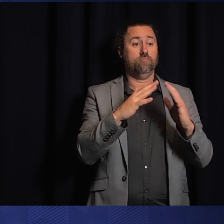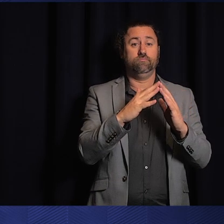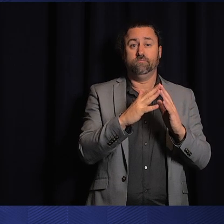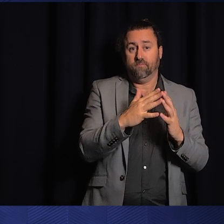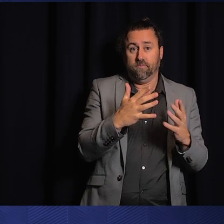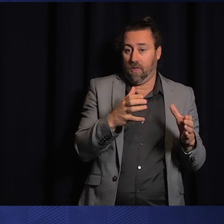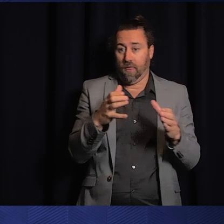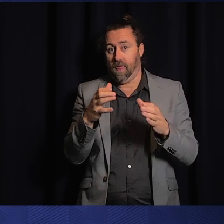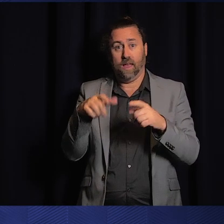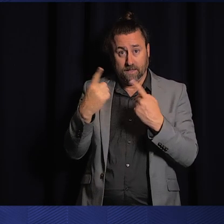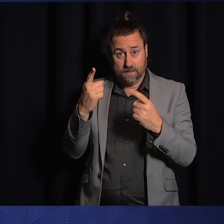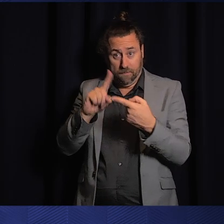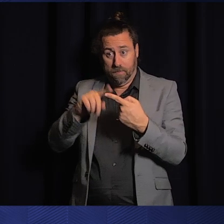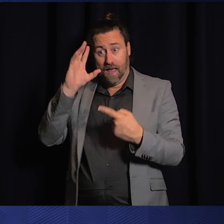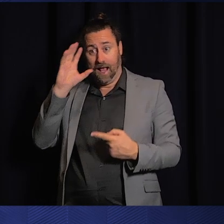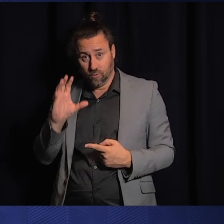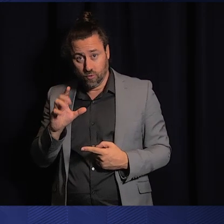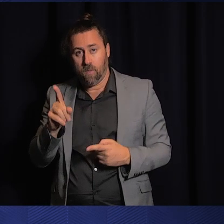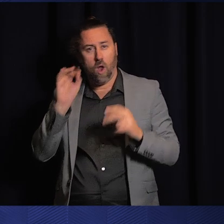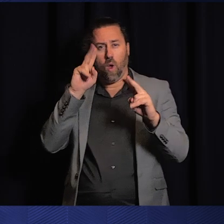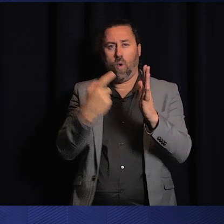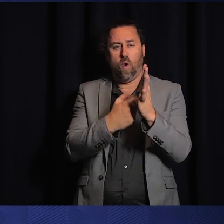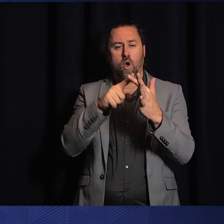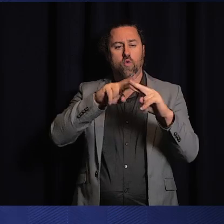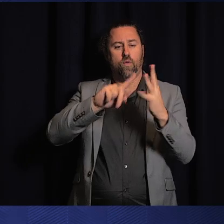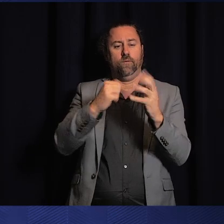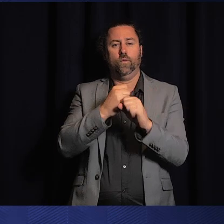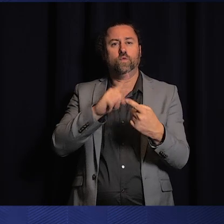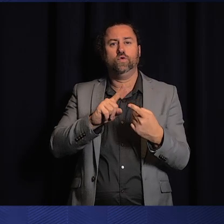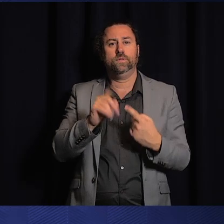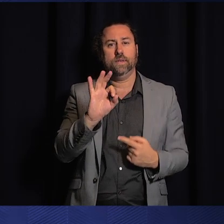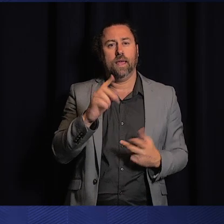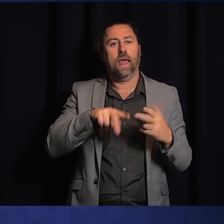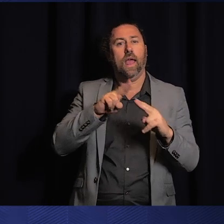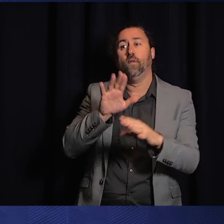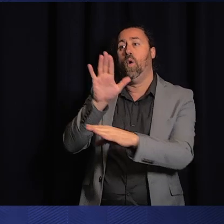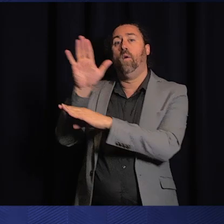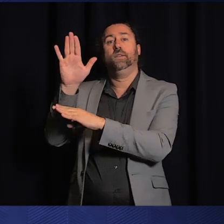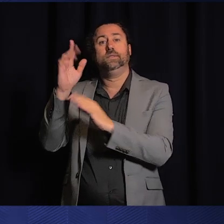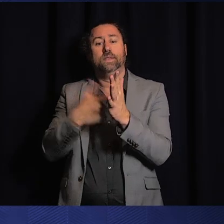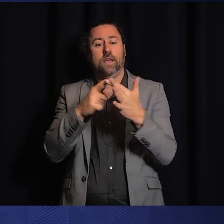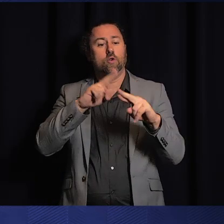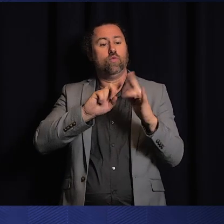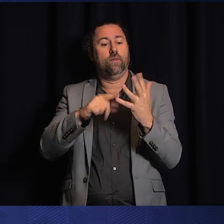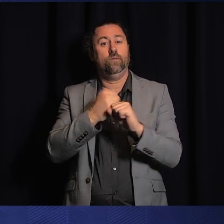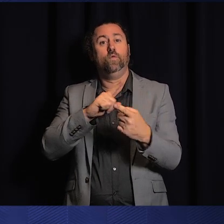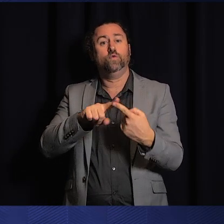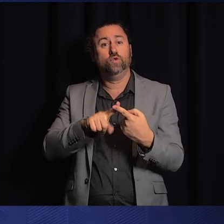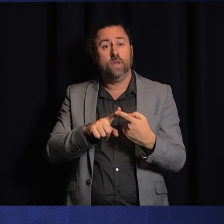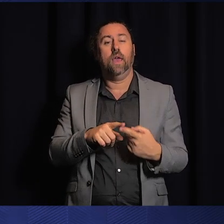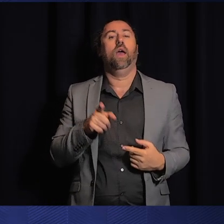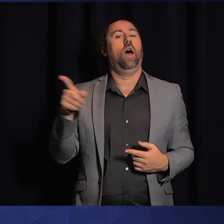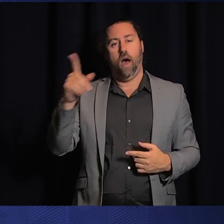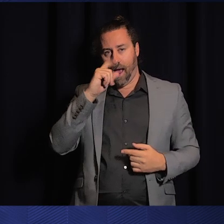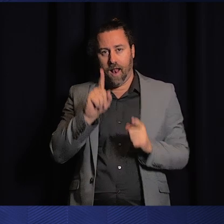the same rights and freedom under international and domestic laws as do other persons of the country.